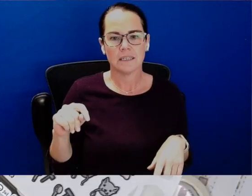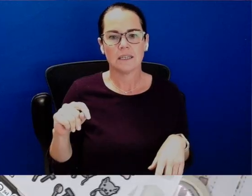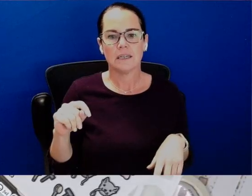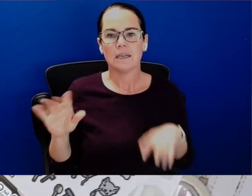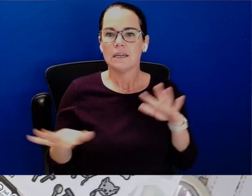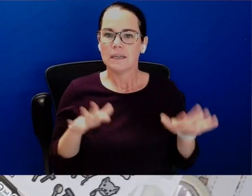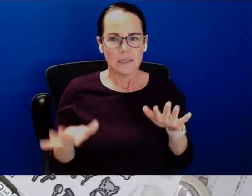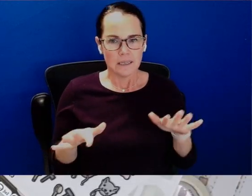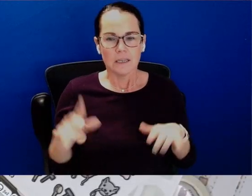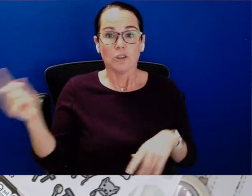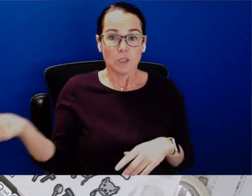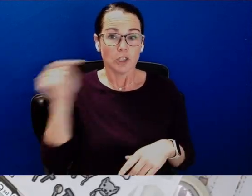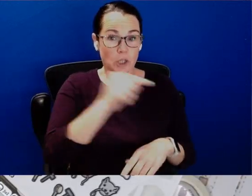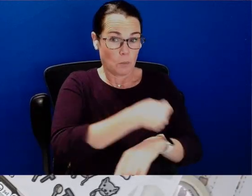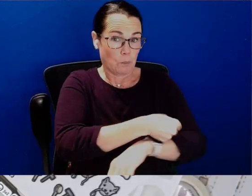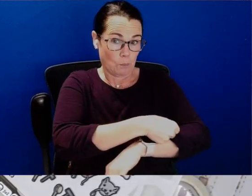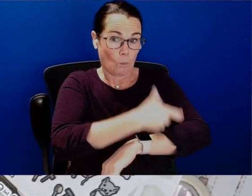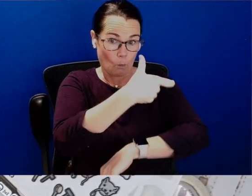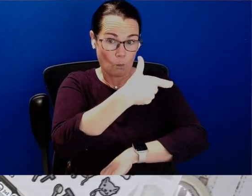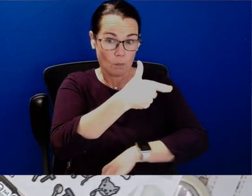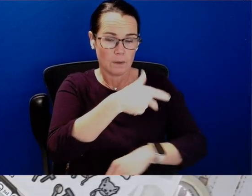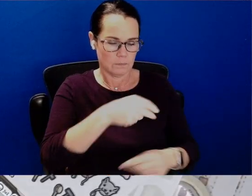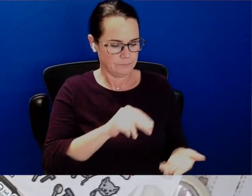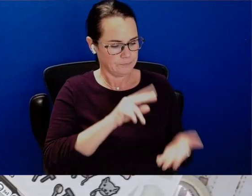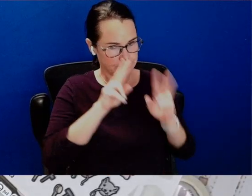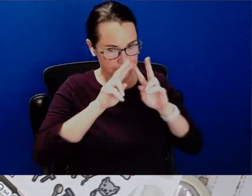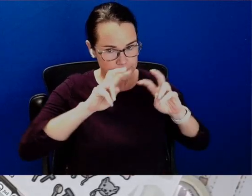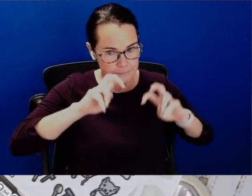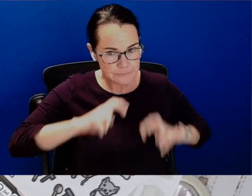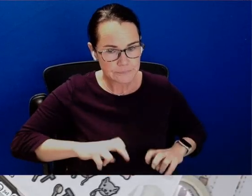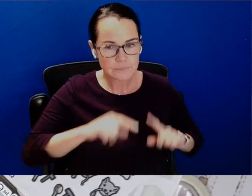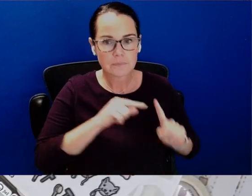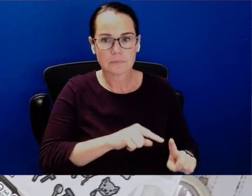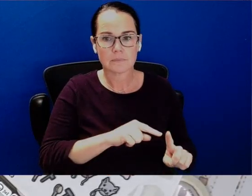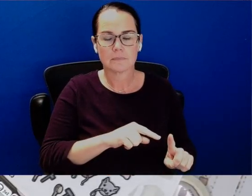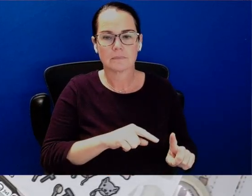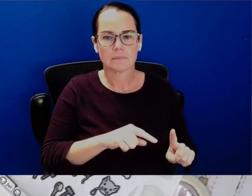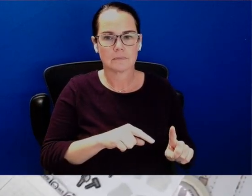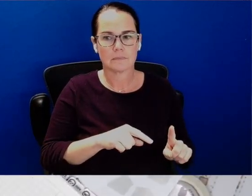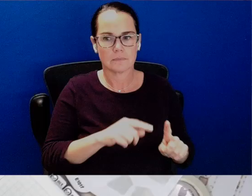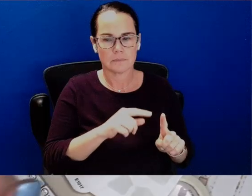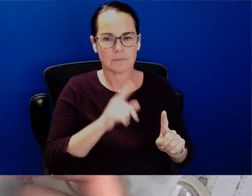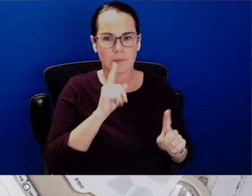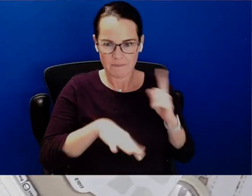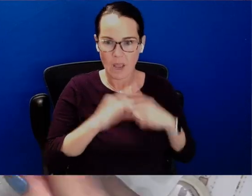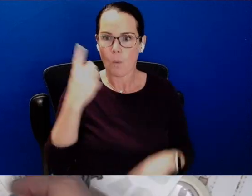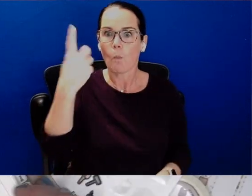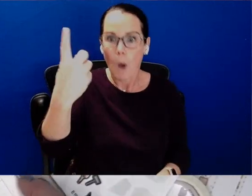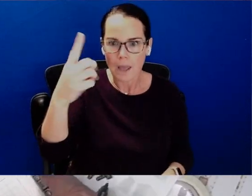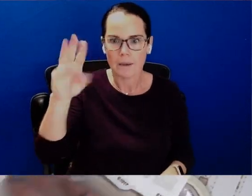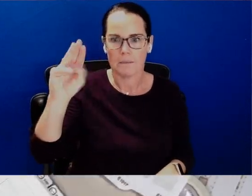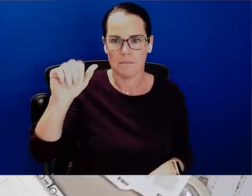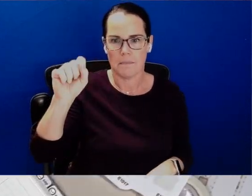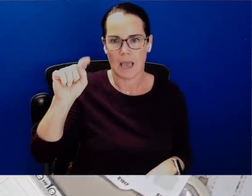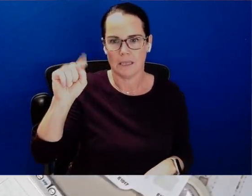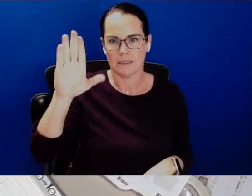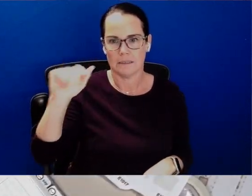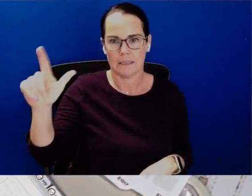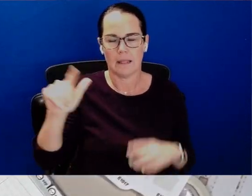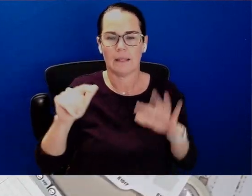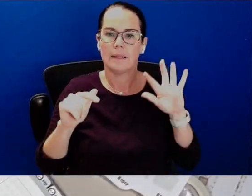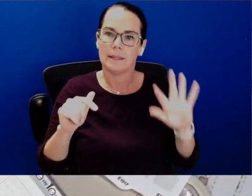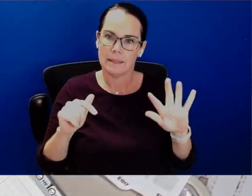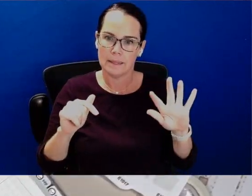So when she went in, she aspirated the bump and she found one mast cell,